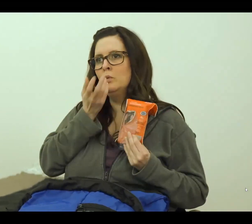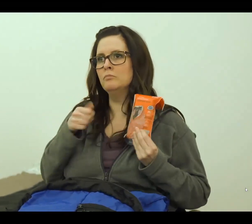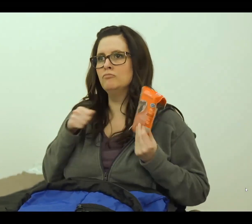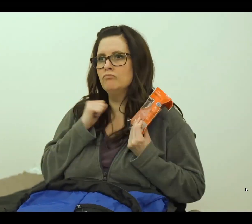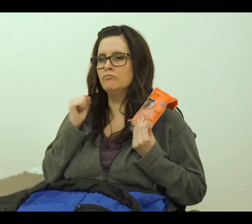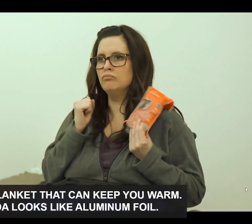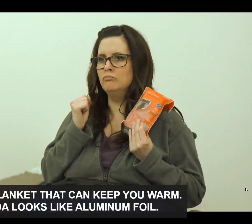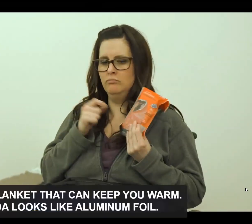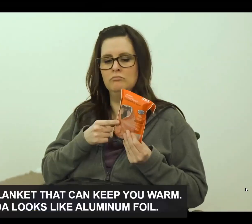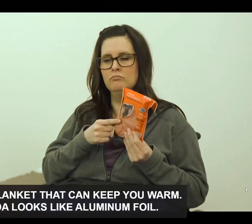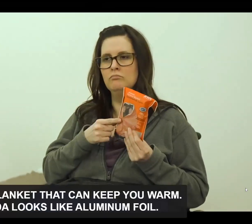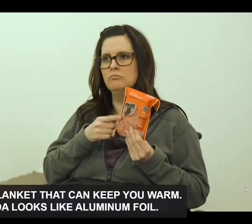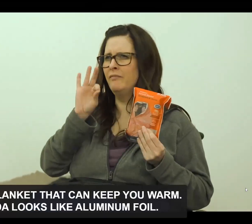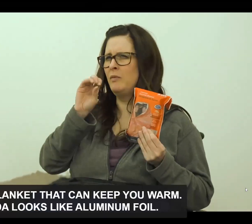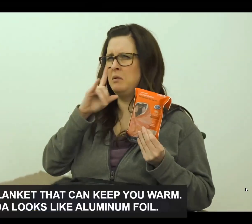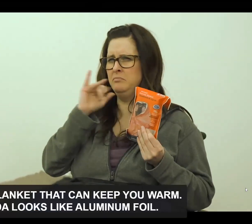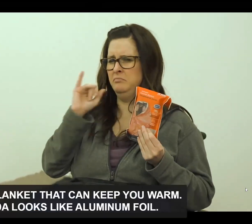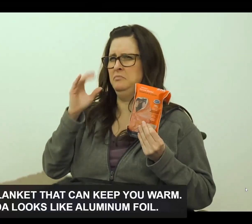A space blanket that can keep you warm.